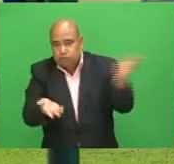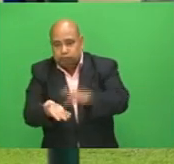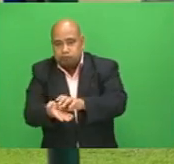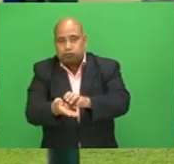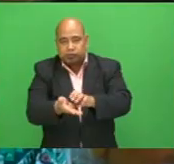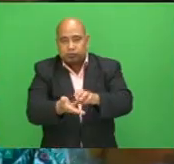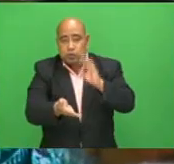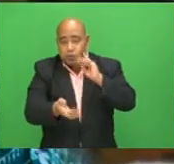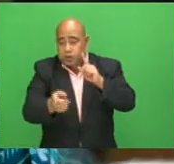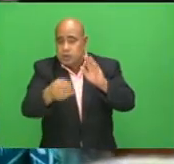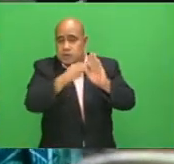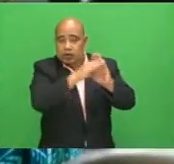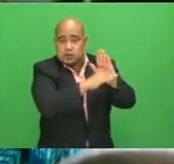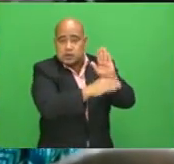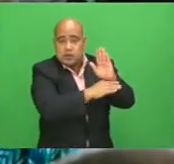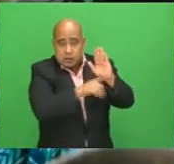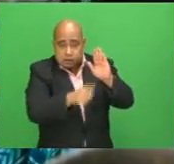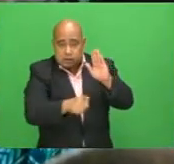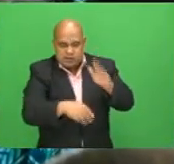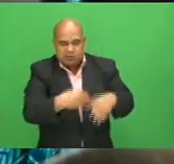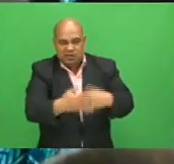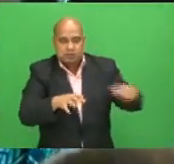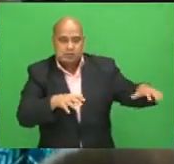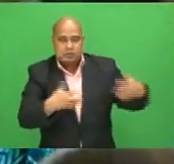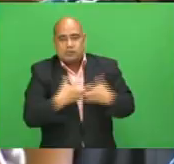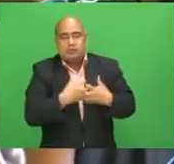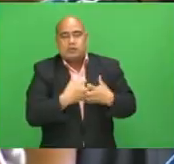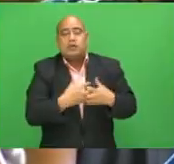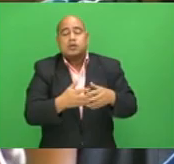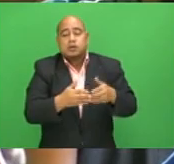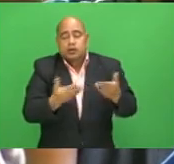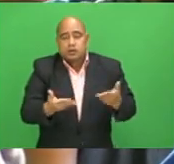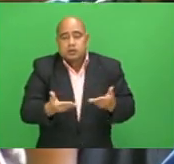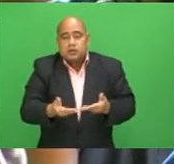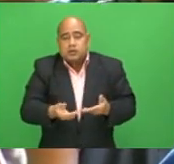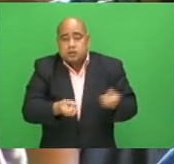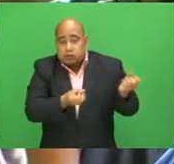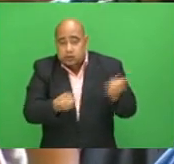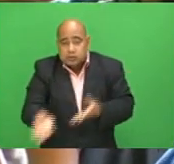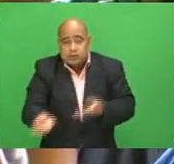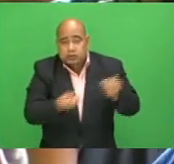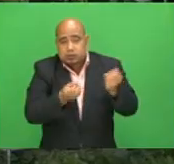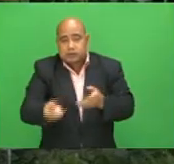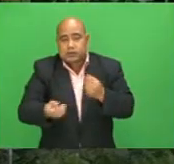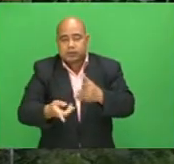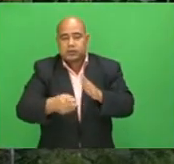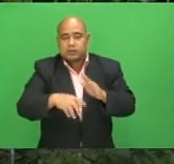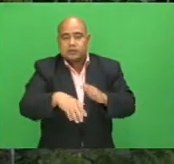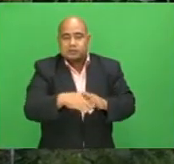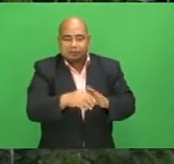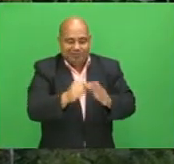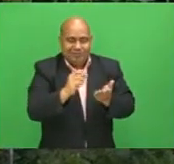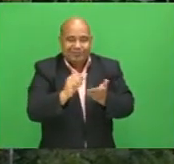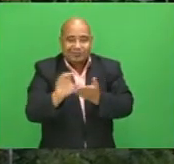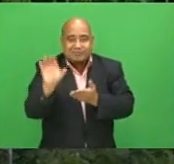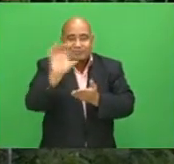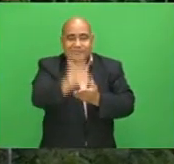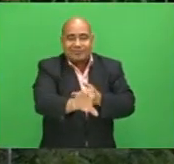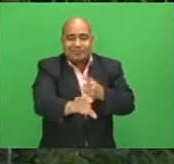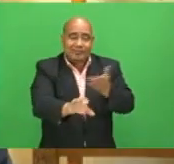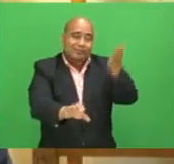Bore says the ministry began the release of grants last week for schools that met all the requirements. Sainiani